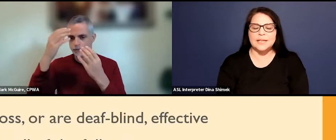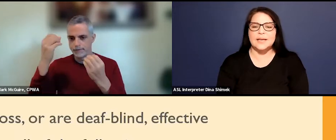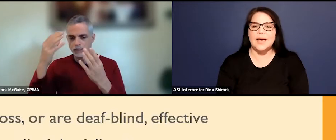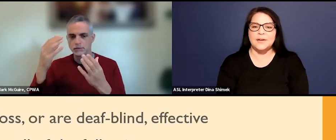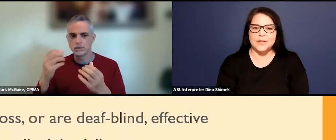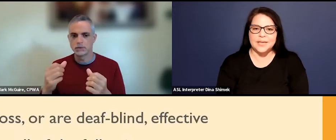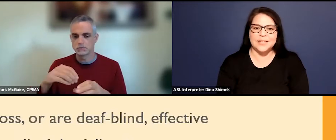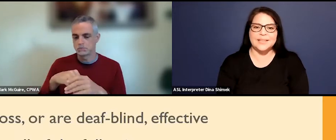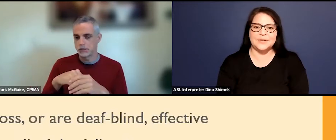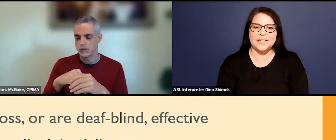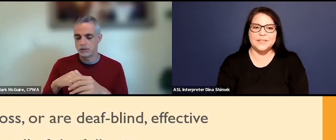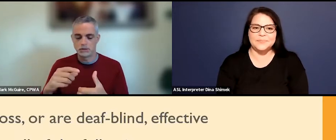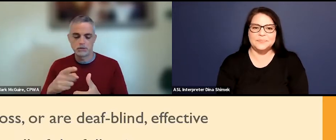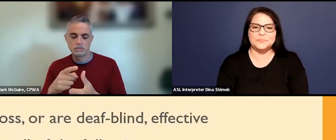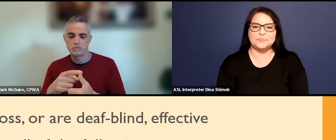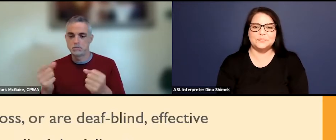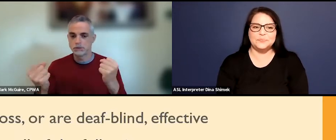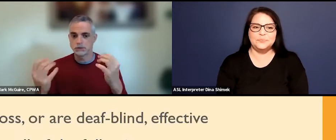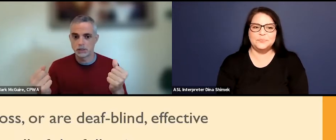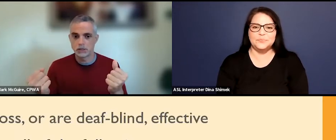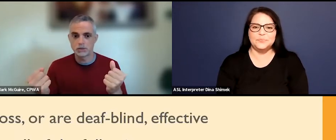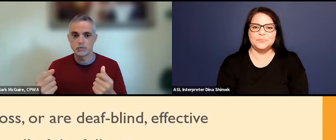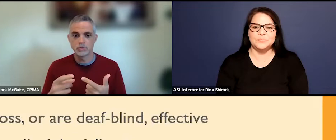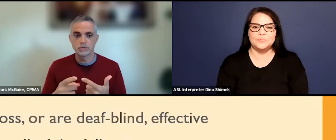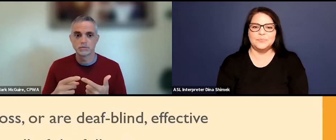effectively, accurately, clearly.